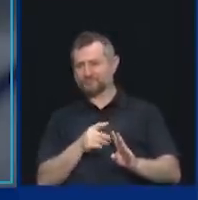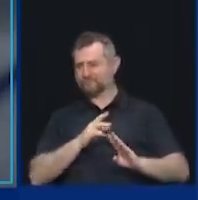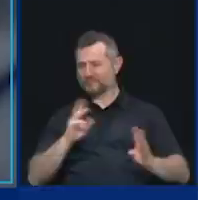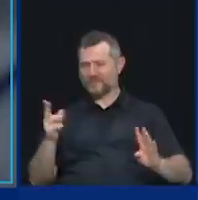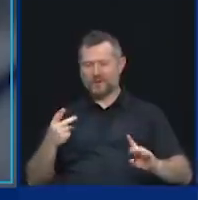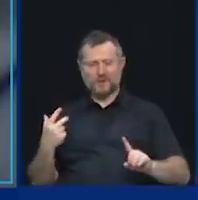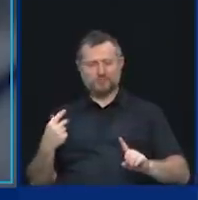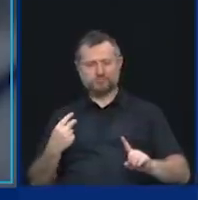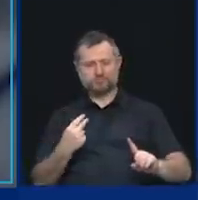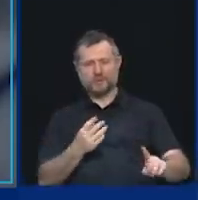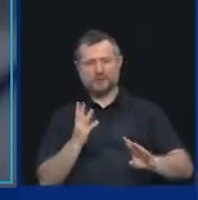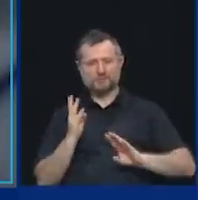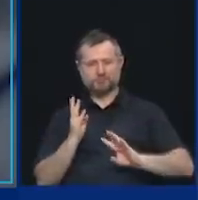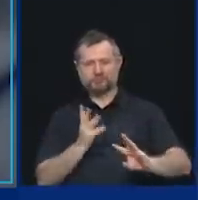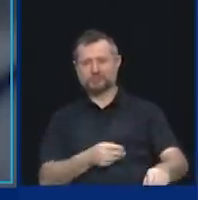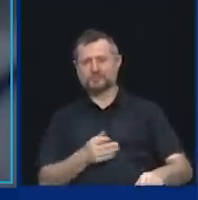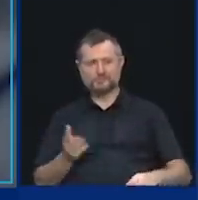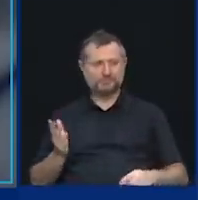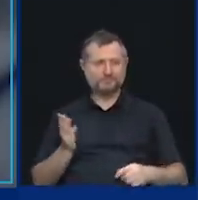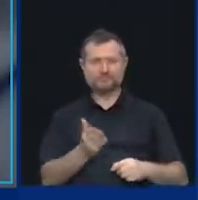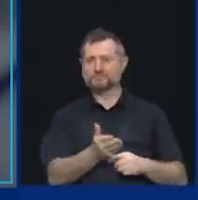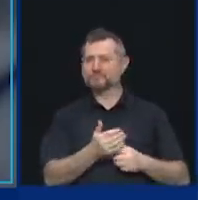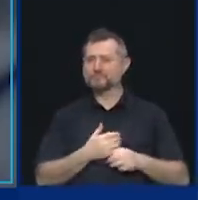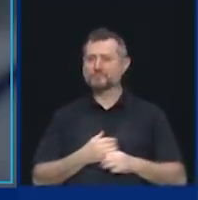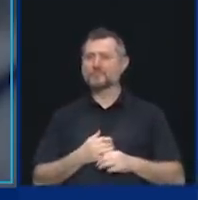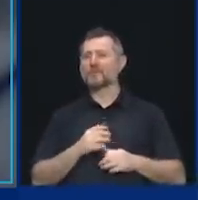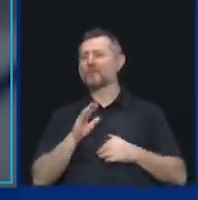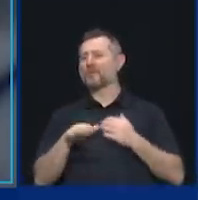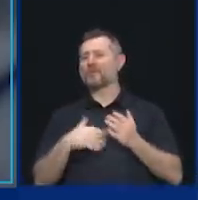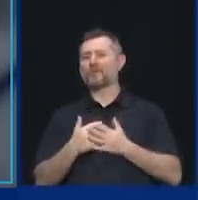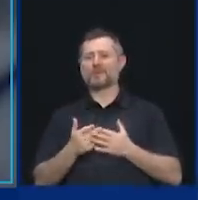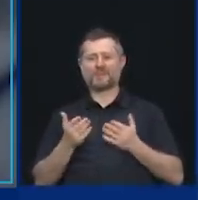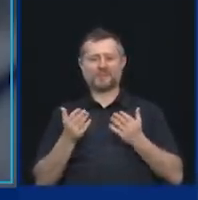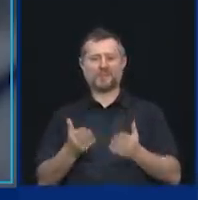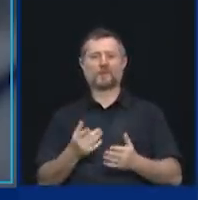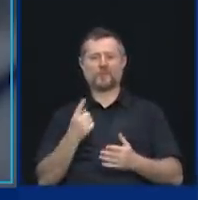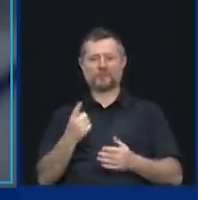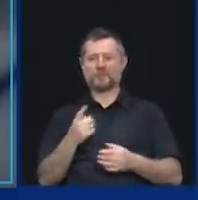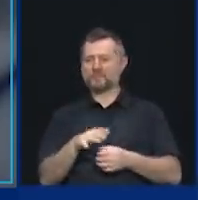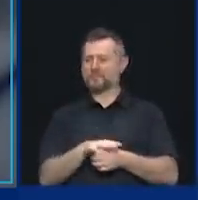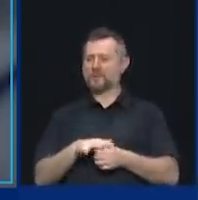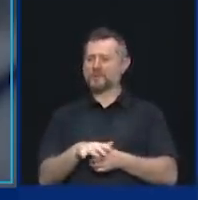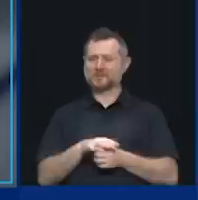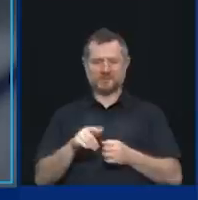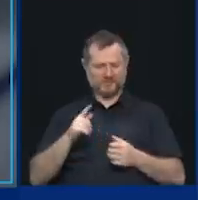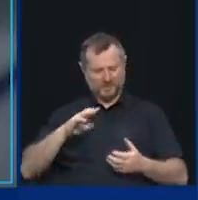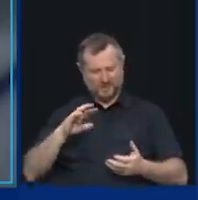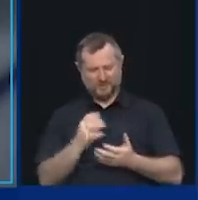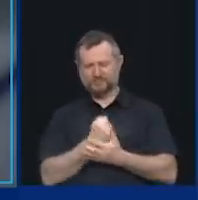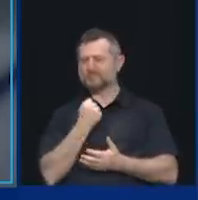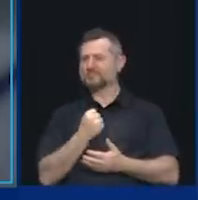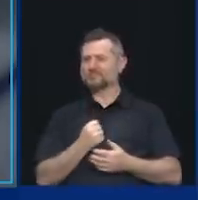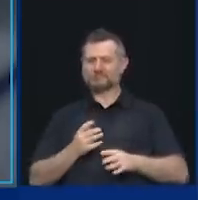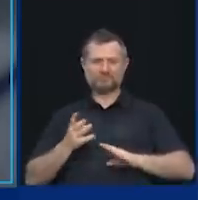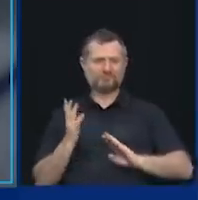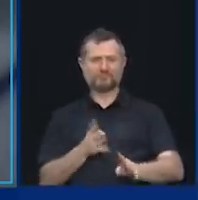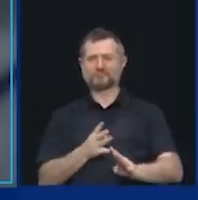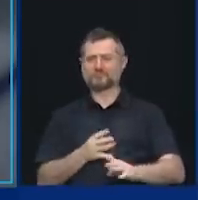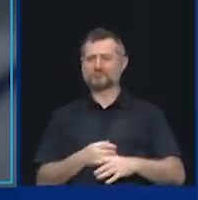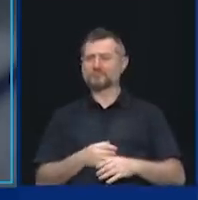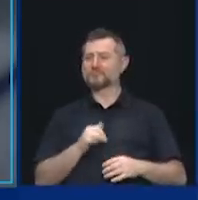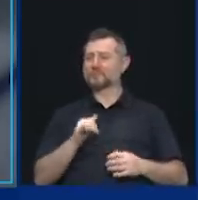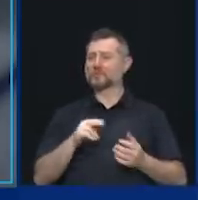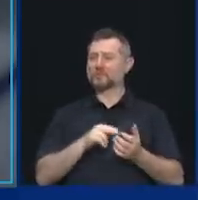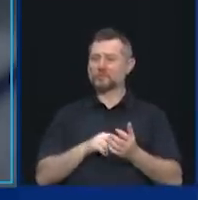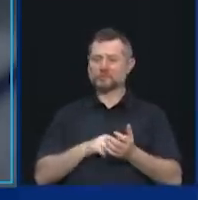You have them in one place. They're a captive audience, so to speak. You have a nurse in